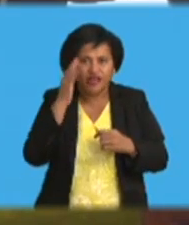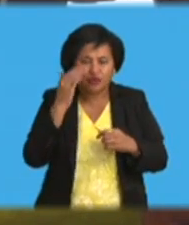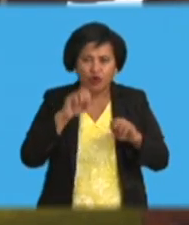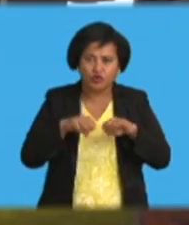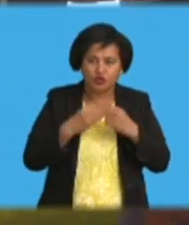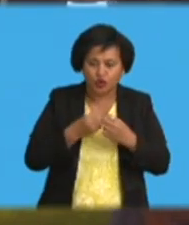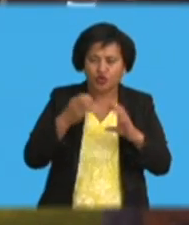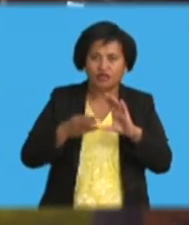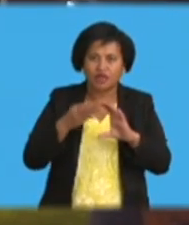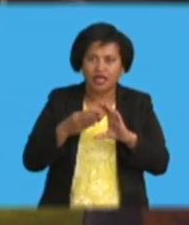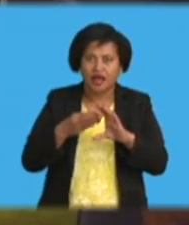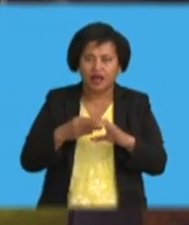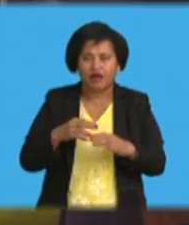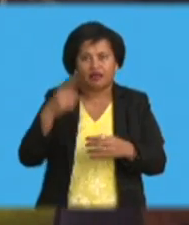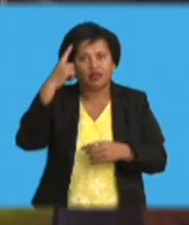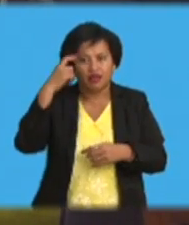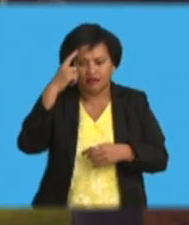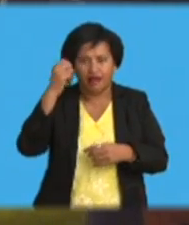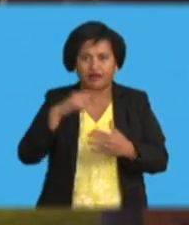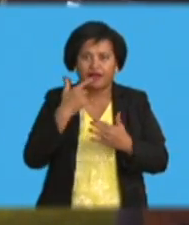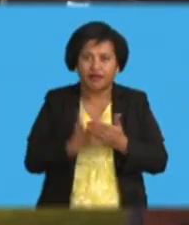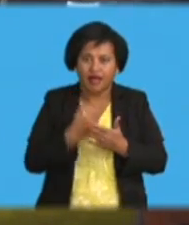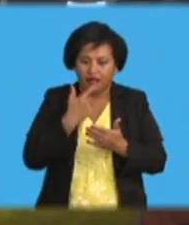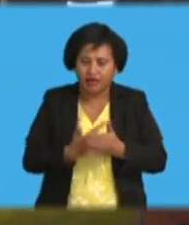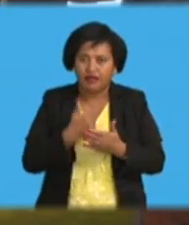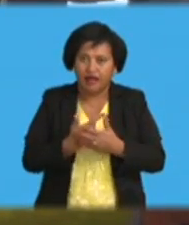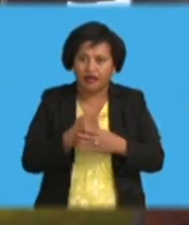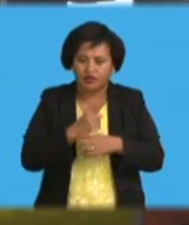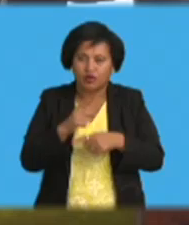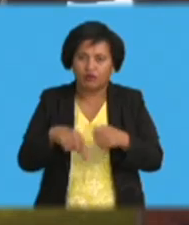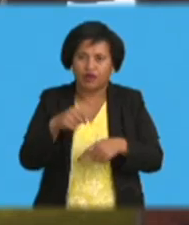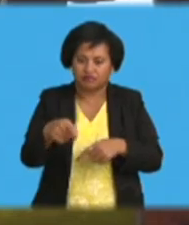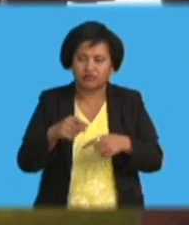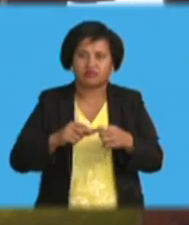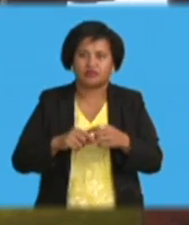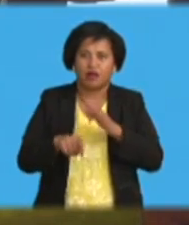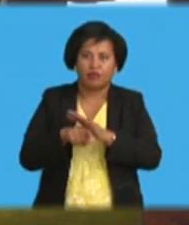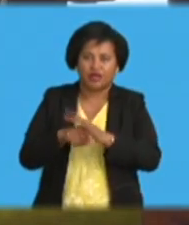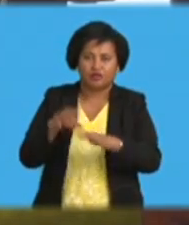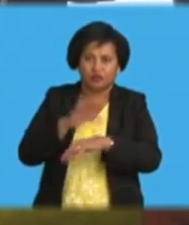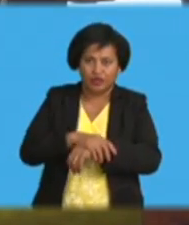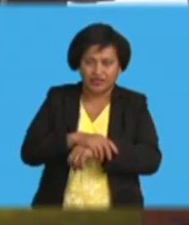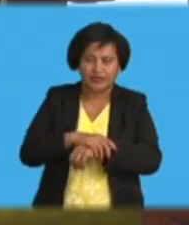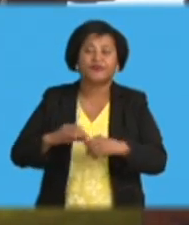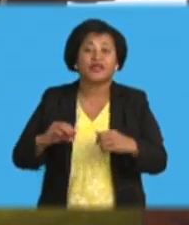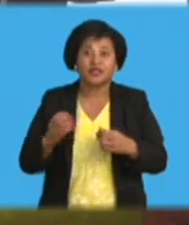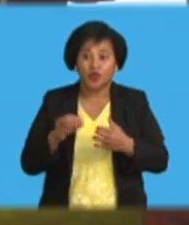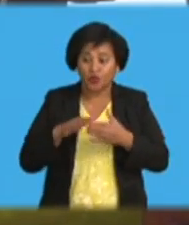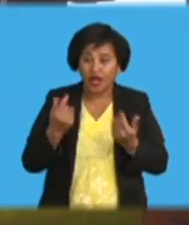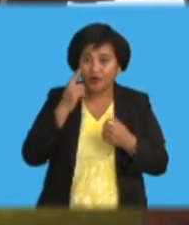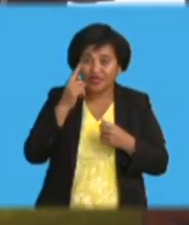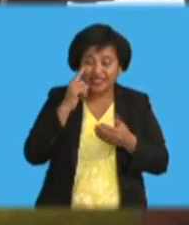violated, and they've had to respond to these lies in the time of mourning. Madam Speaker, we can only see very clearly that